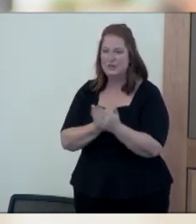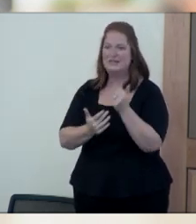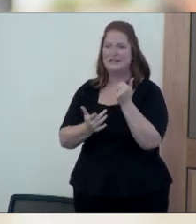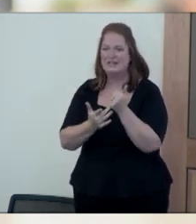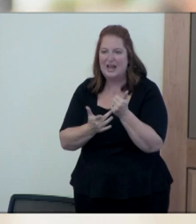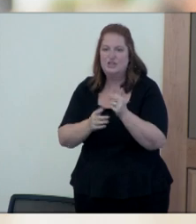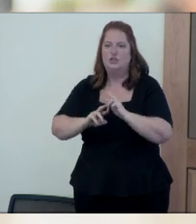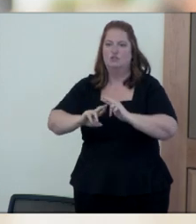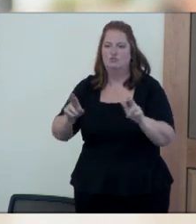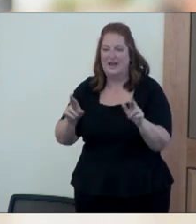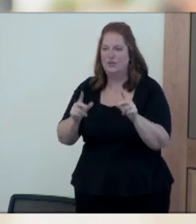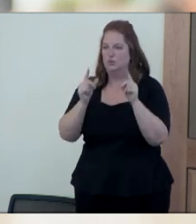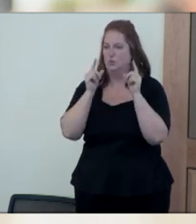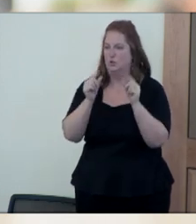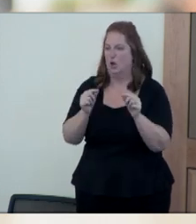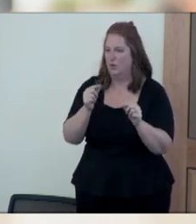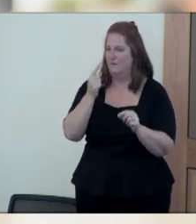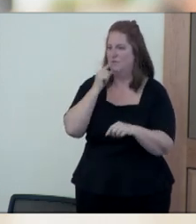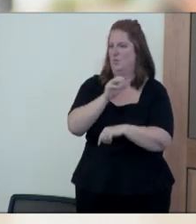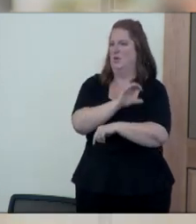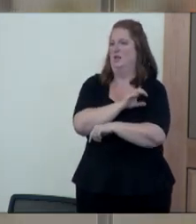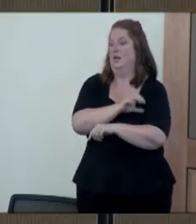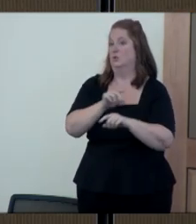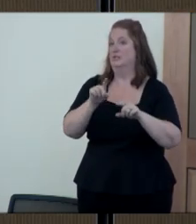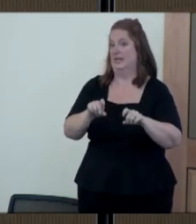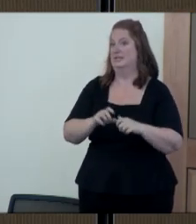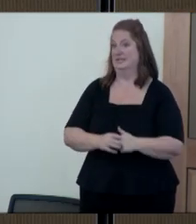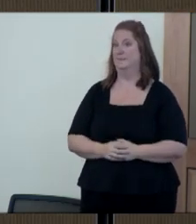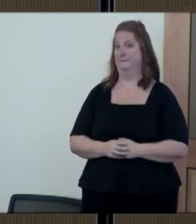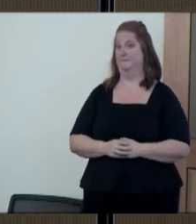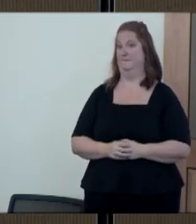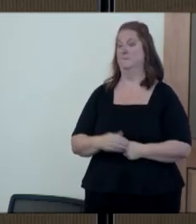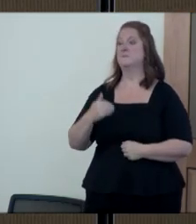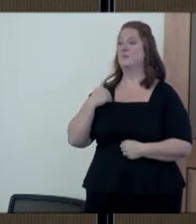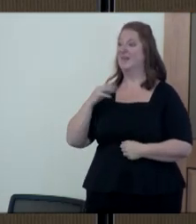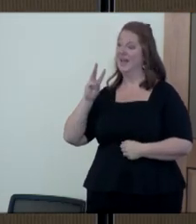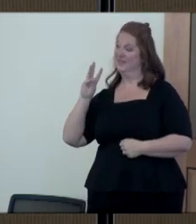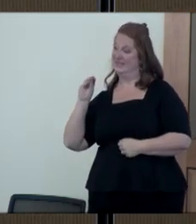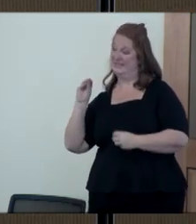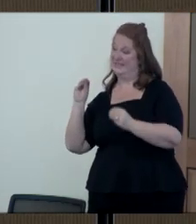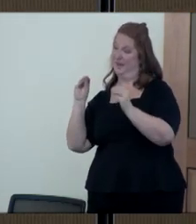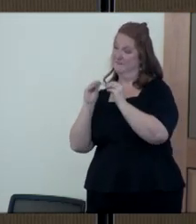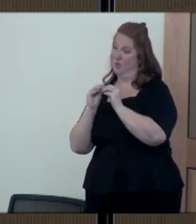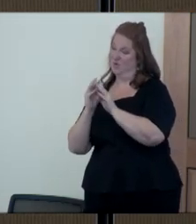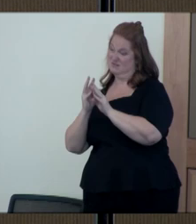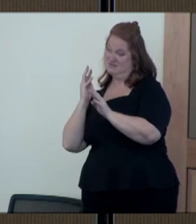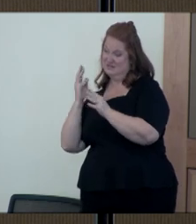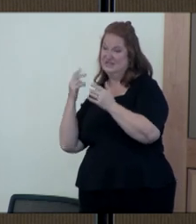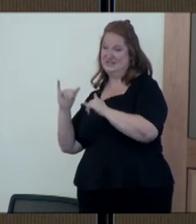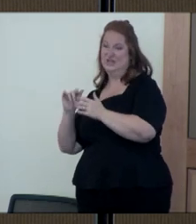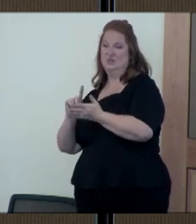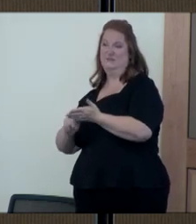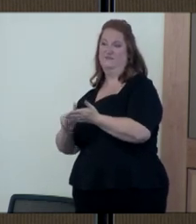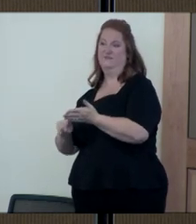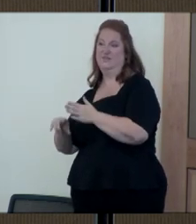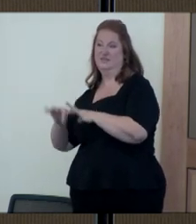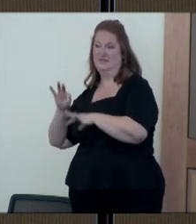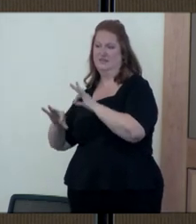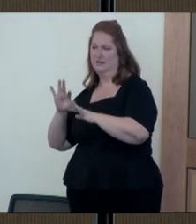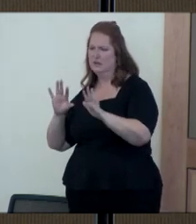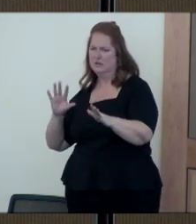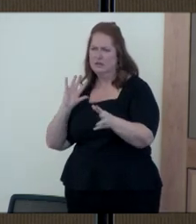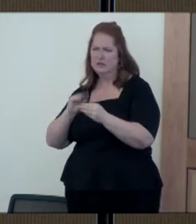to roll for clinical testing, with 60 more still in development. Now that's just 12